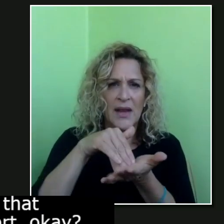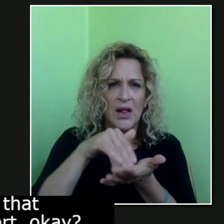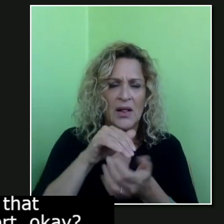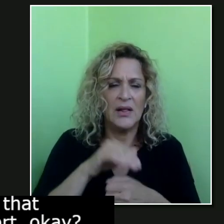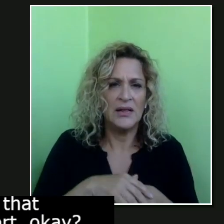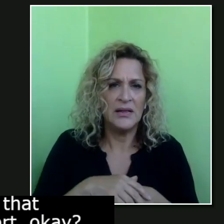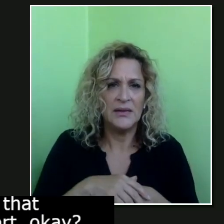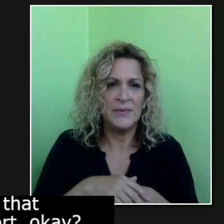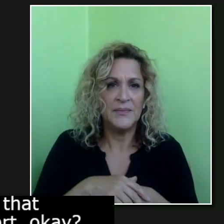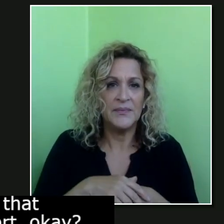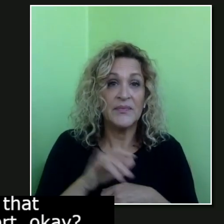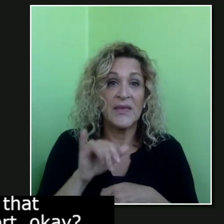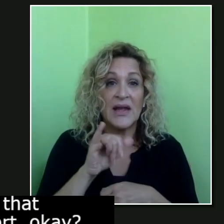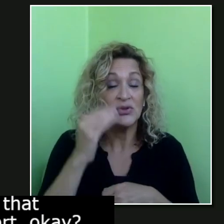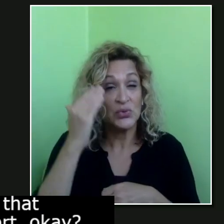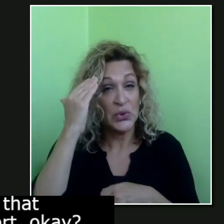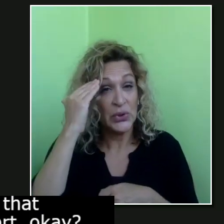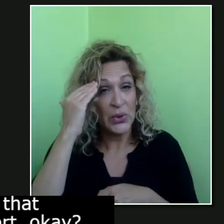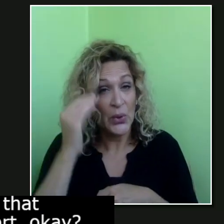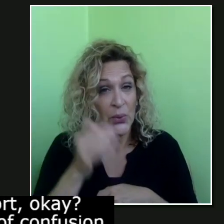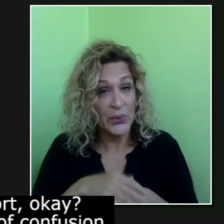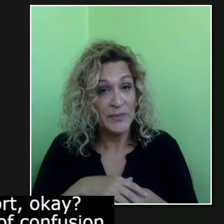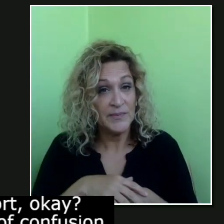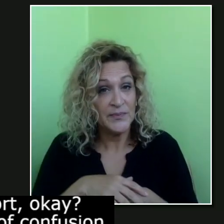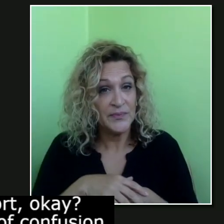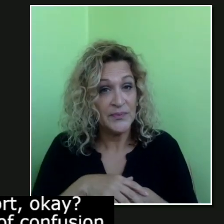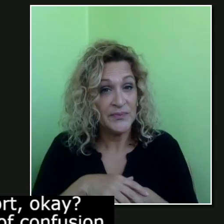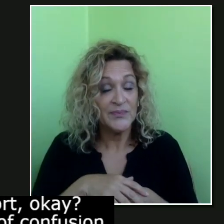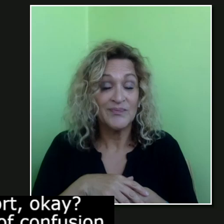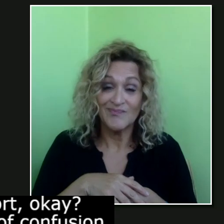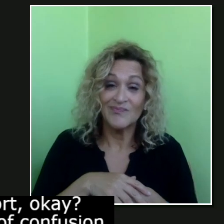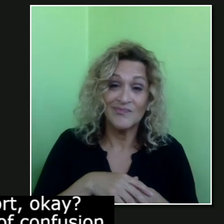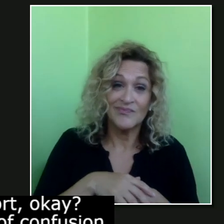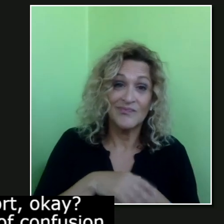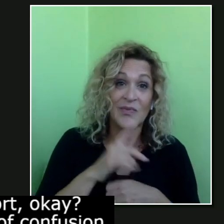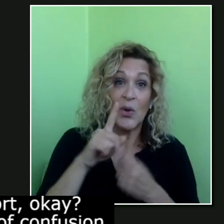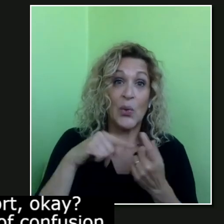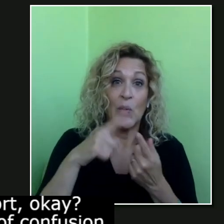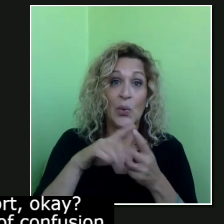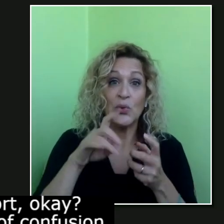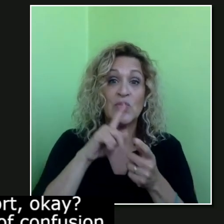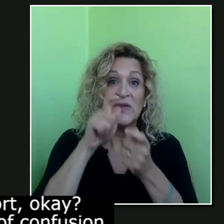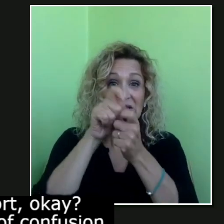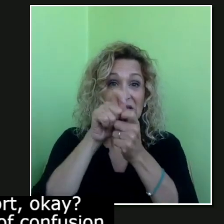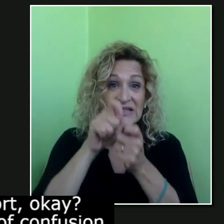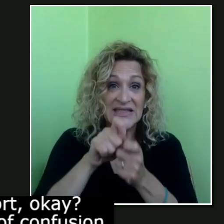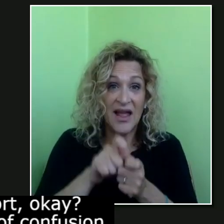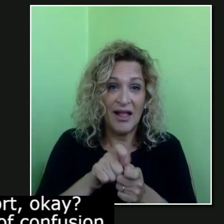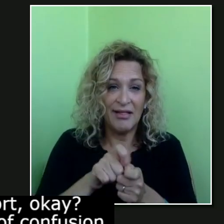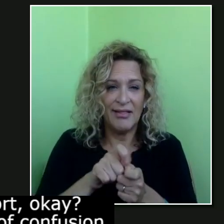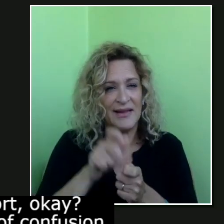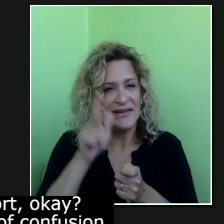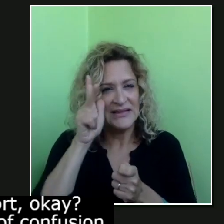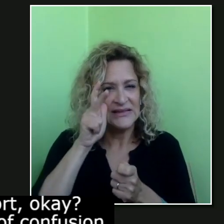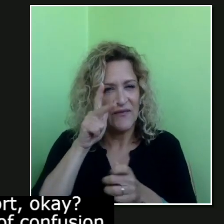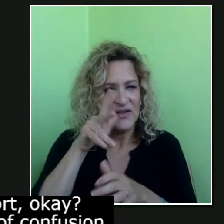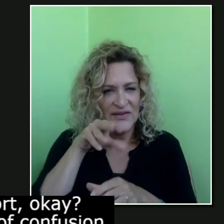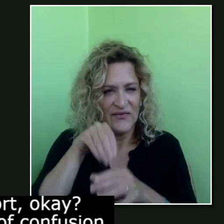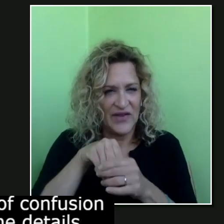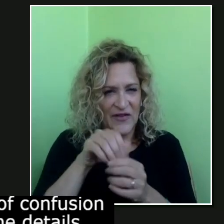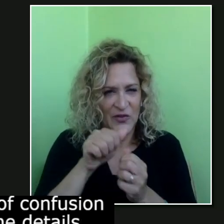we know, the devil really is in the detail. We need people to do the detail right, but we also need them to